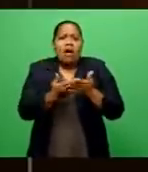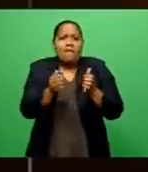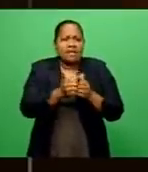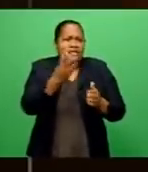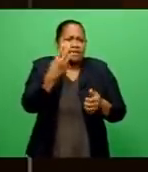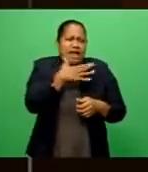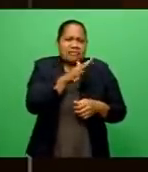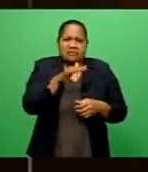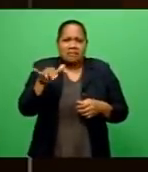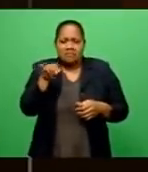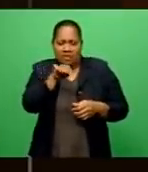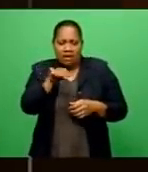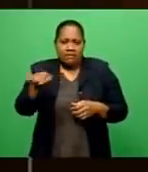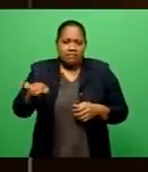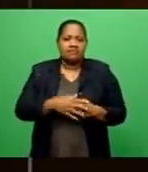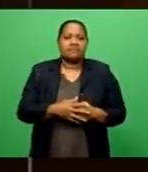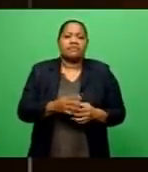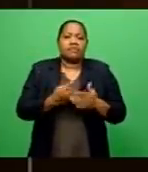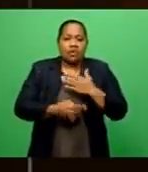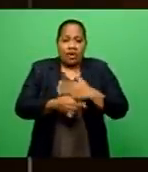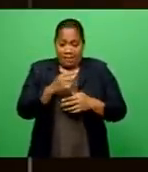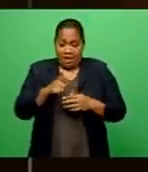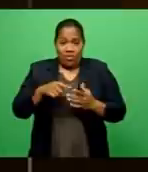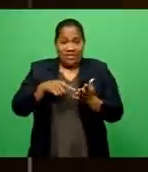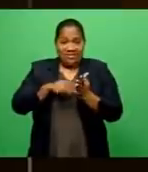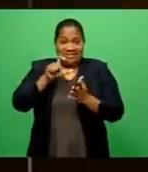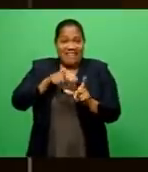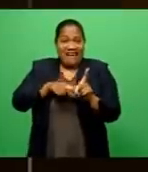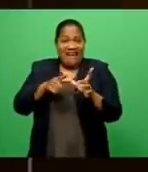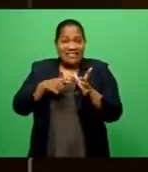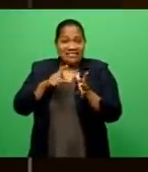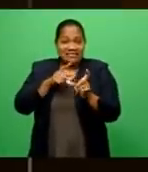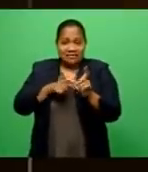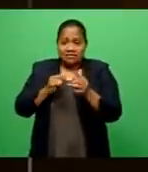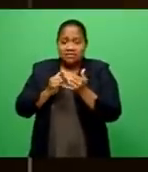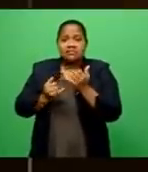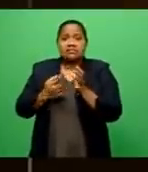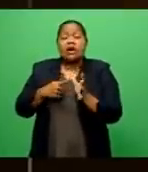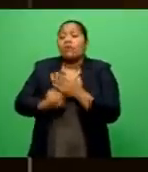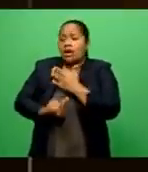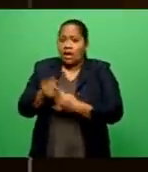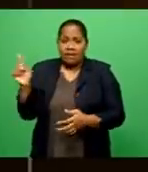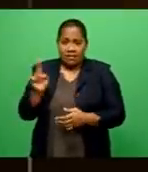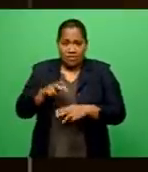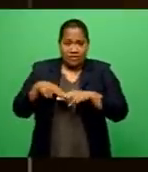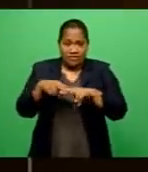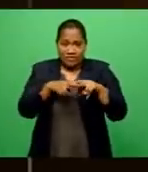Tropical Cyclone Yasa approaching Fiji in vulnerable communities were on